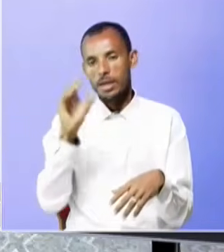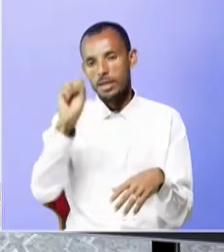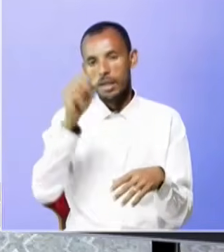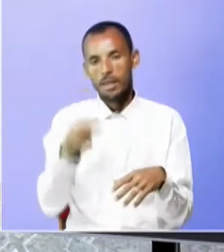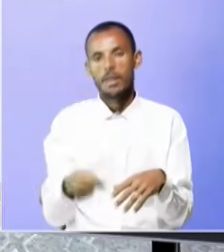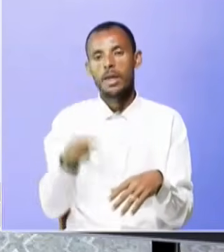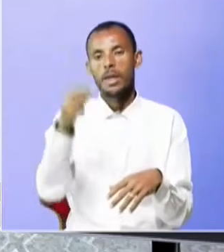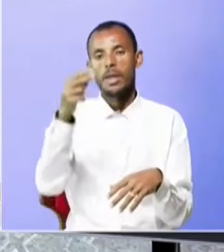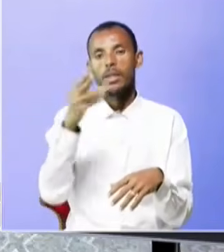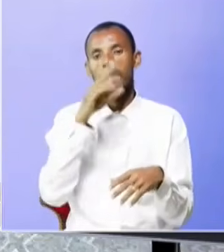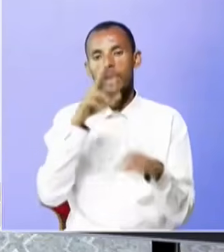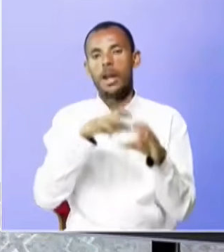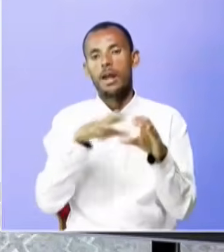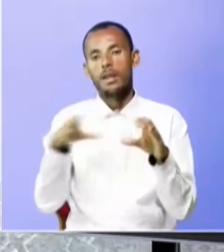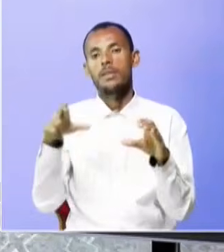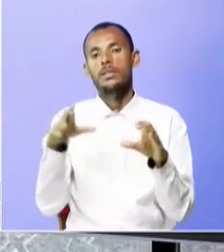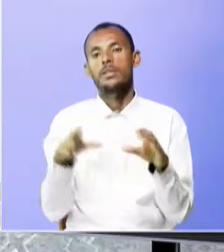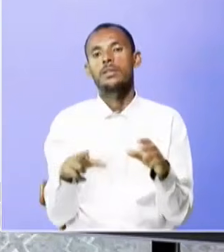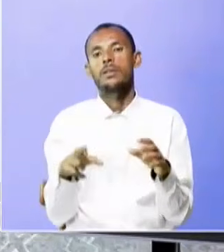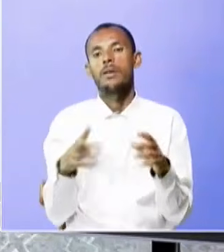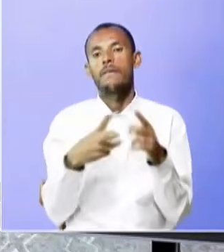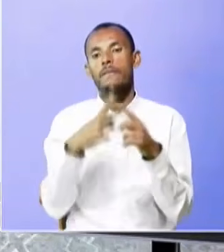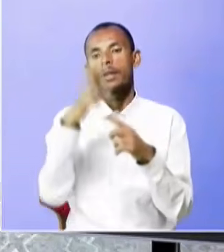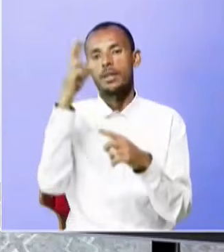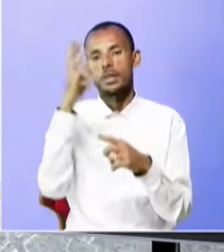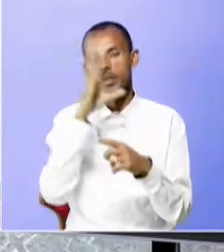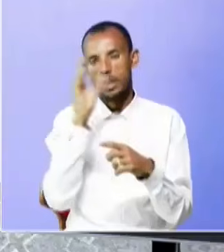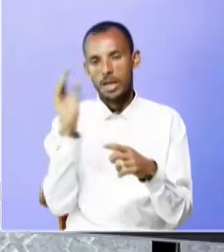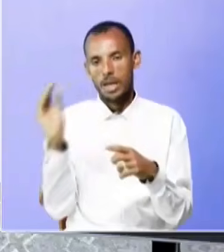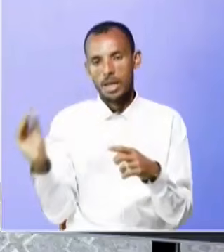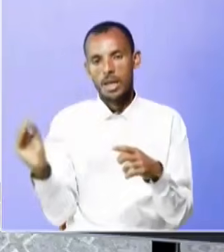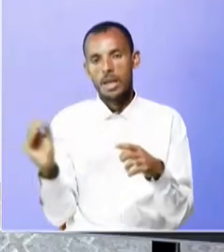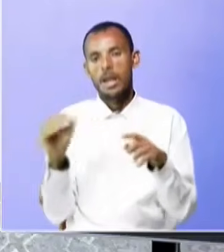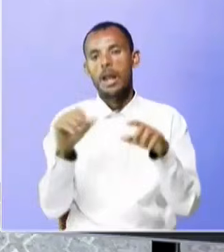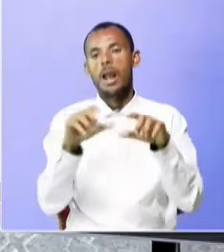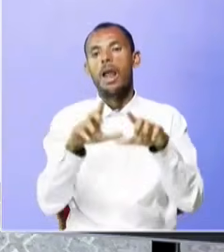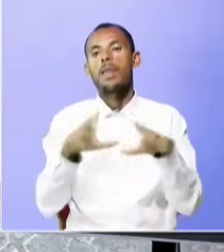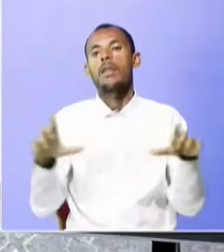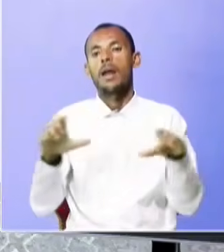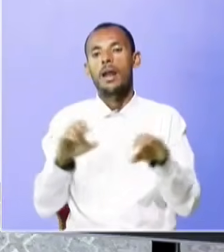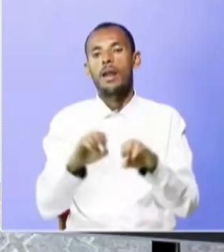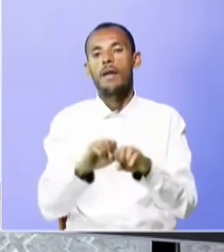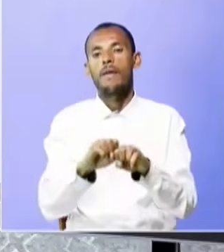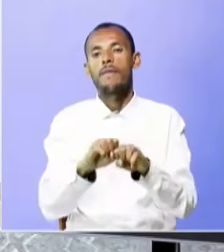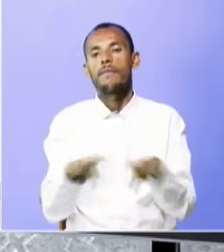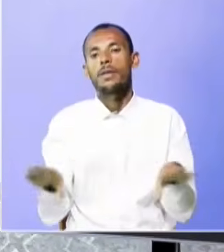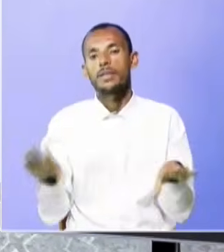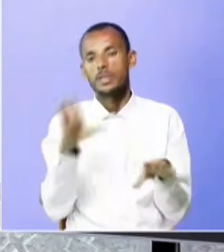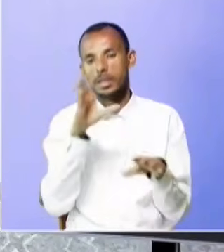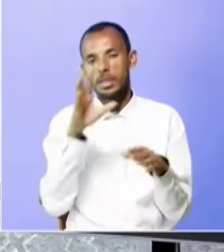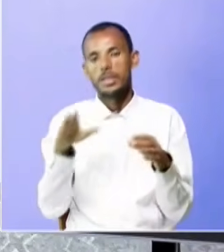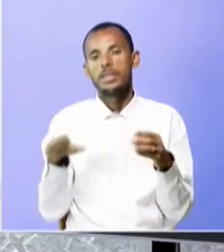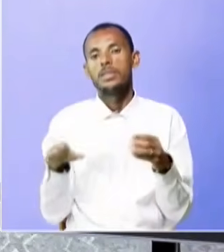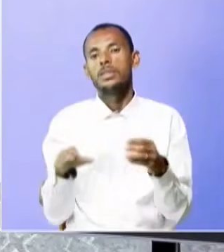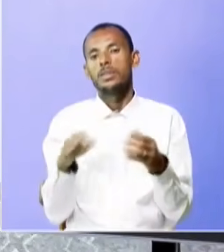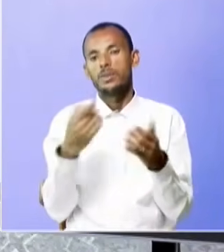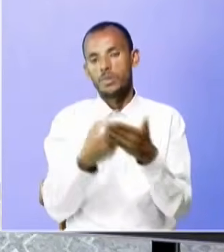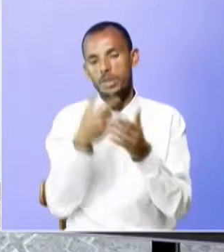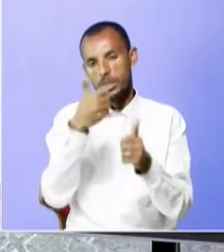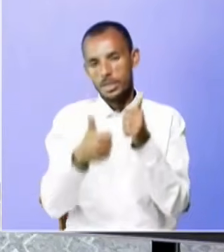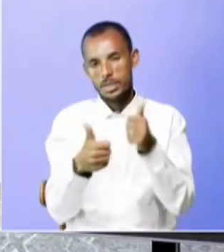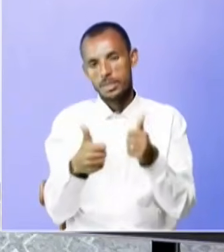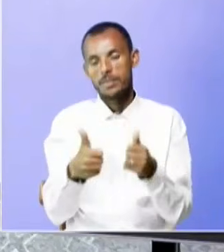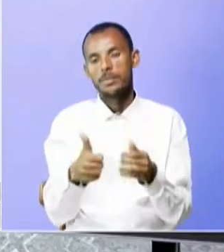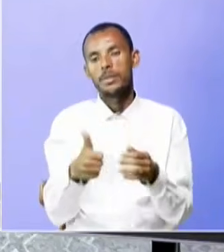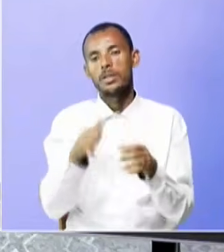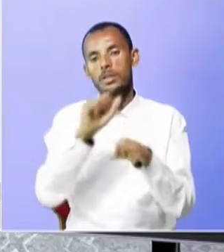height, radius, vertex, and lateral face, which is the curved portion of the solid figure.